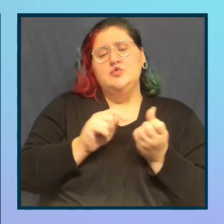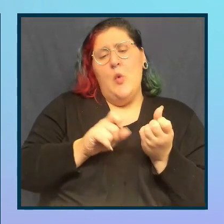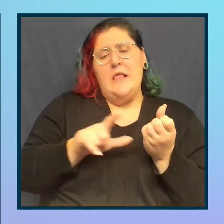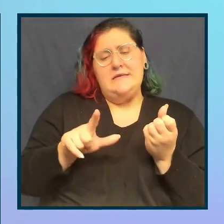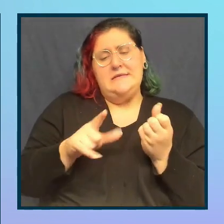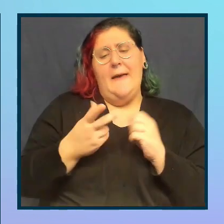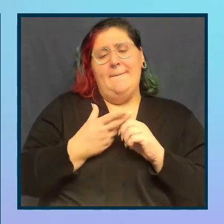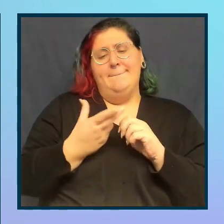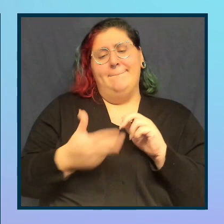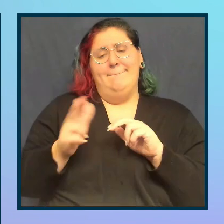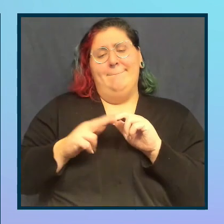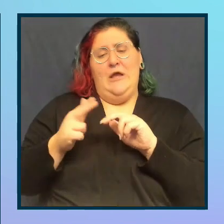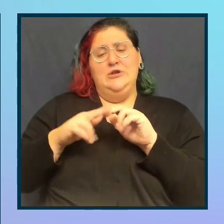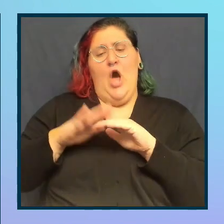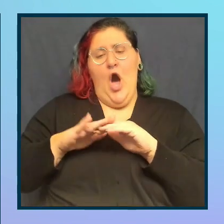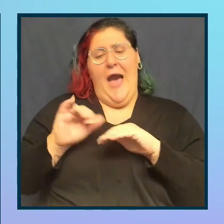I think it's just